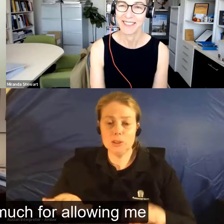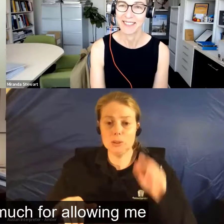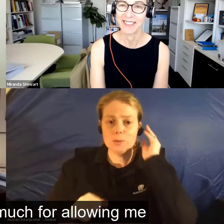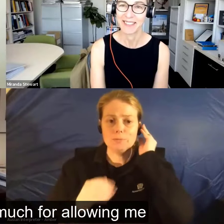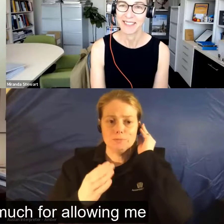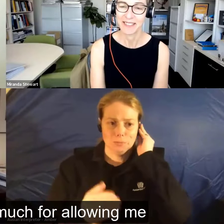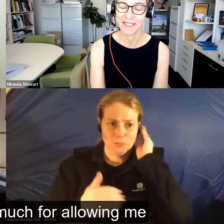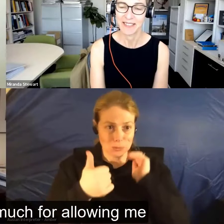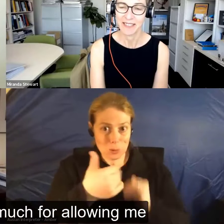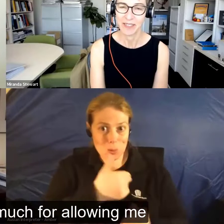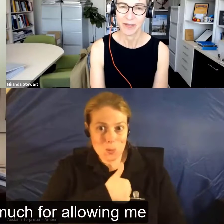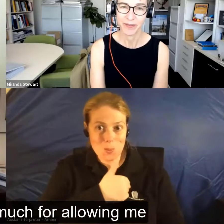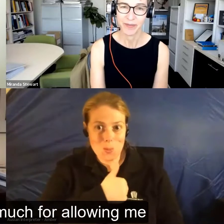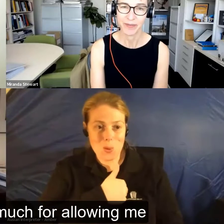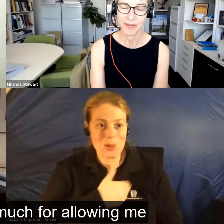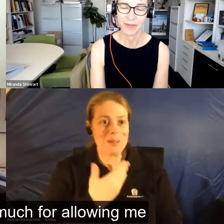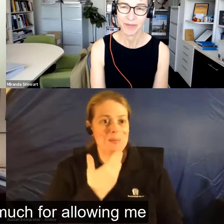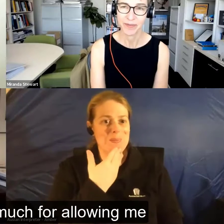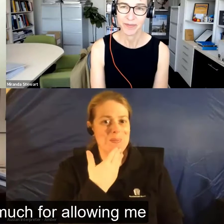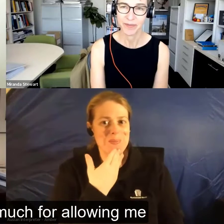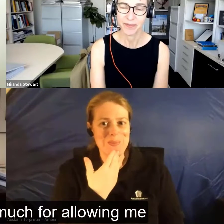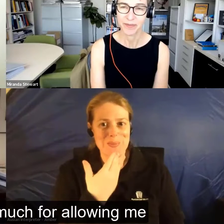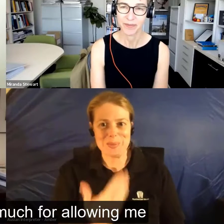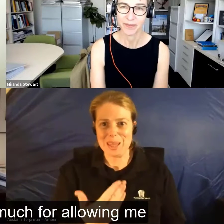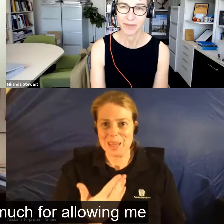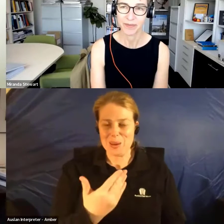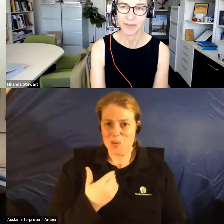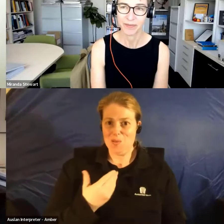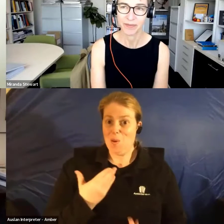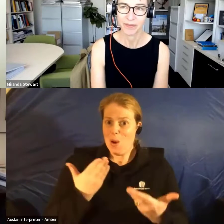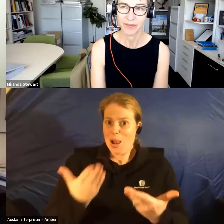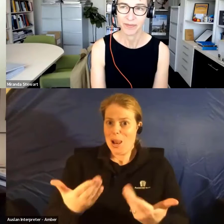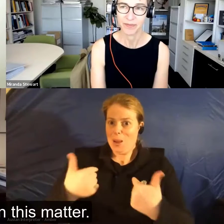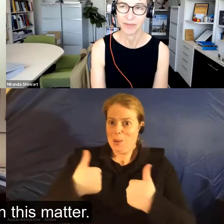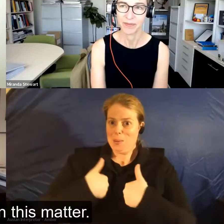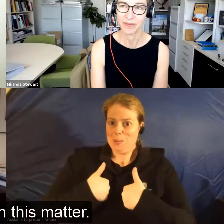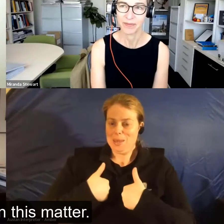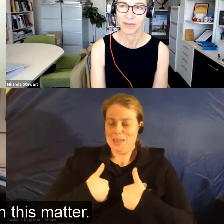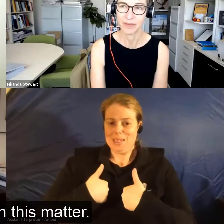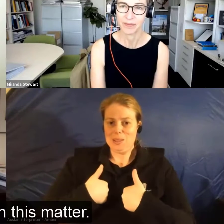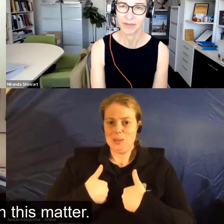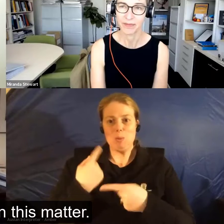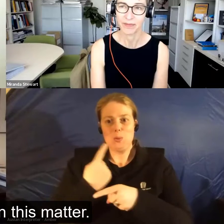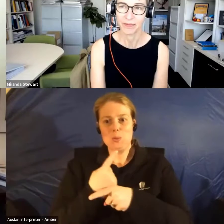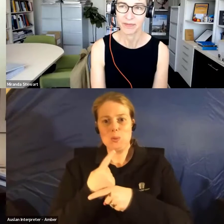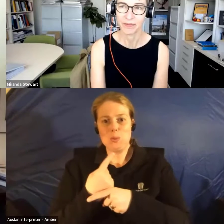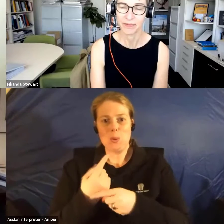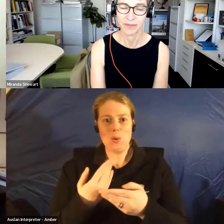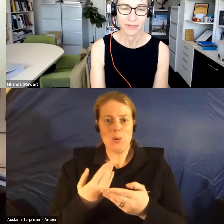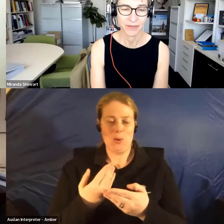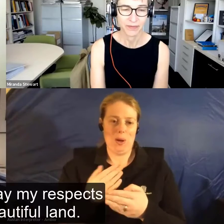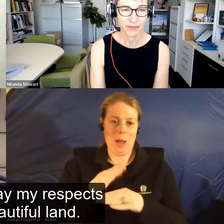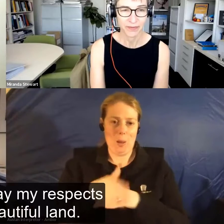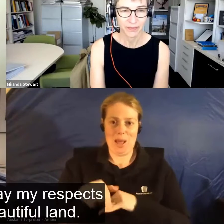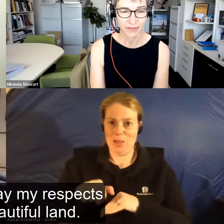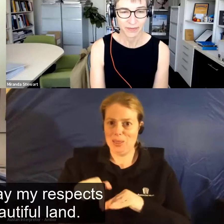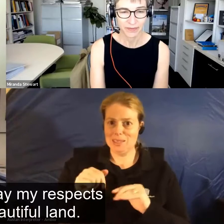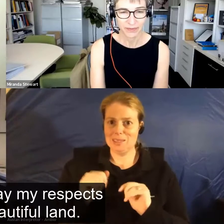everyone, and thank you so much for allowing me to speak on this matter.